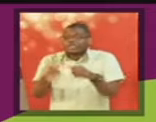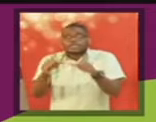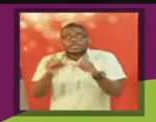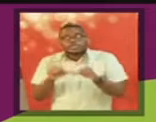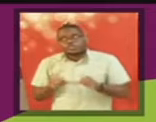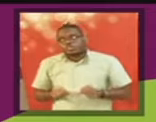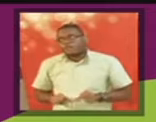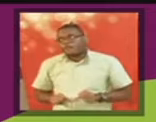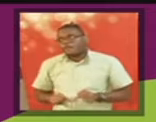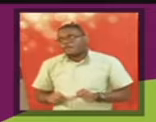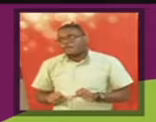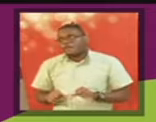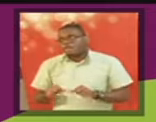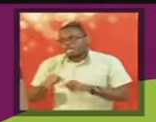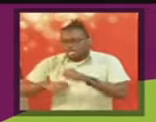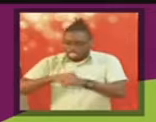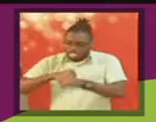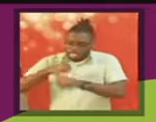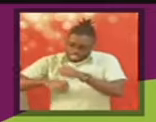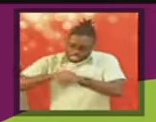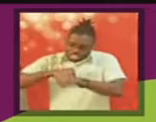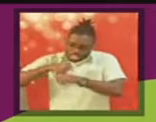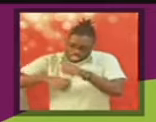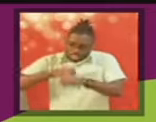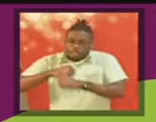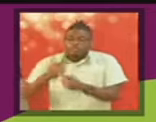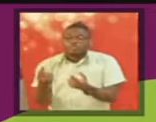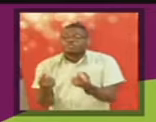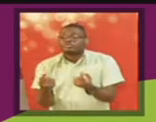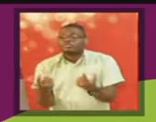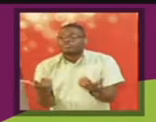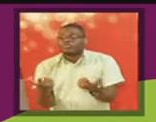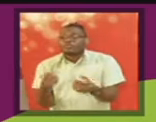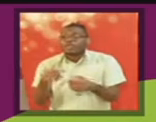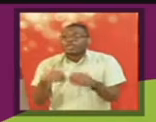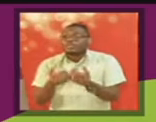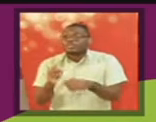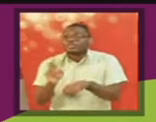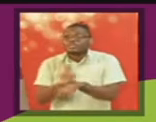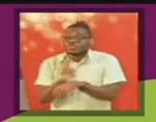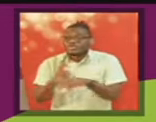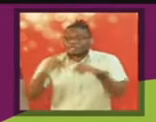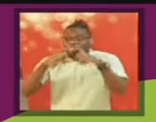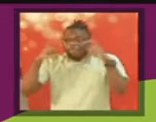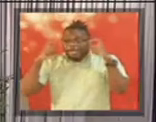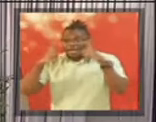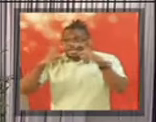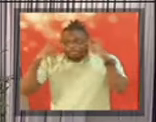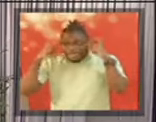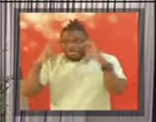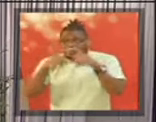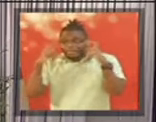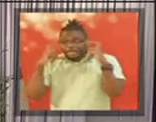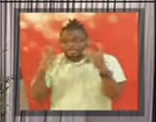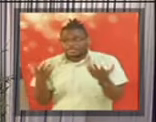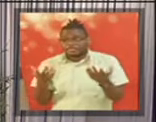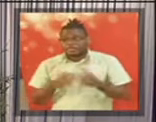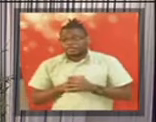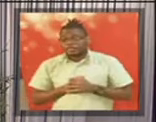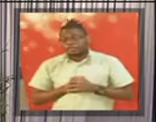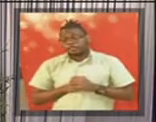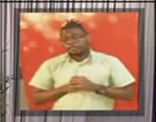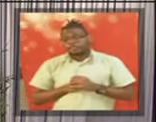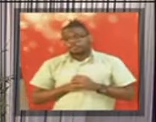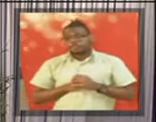a way of life forever? Those are my two. Thanks. Okay, Avery for the first one. Yeah, so we move to